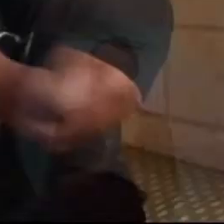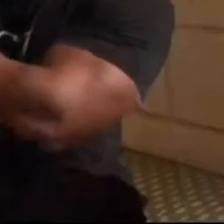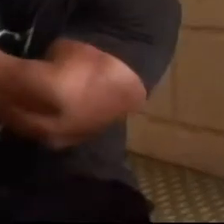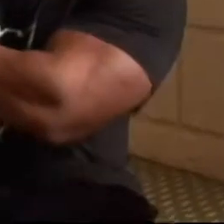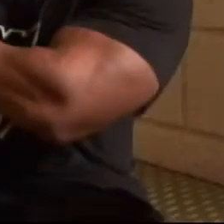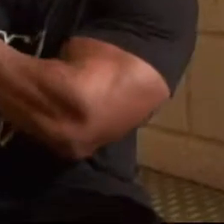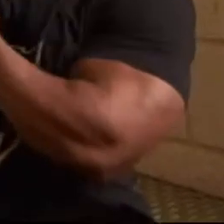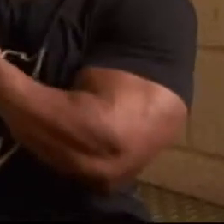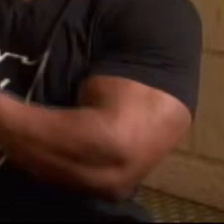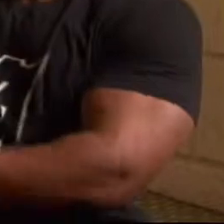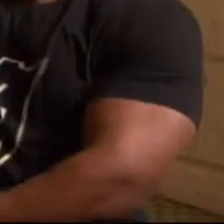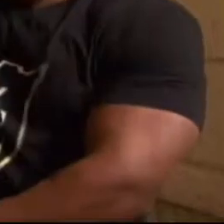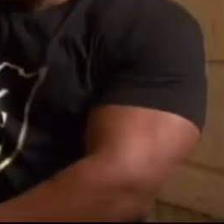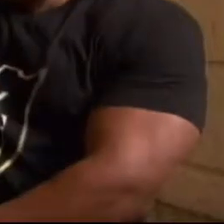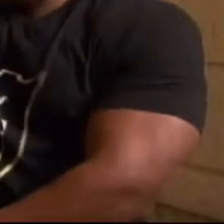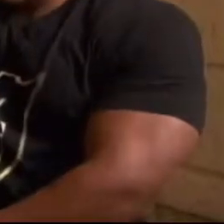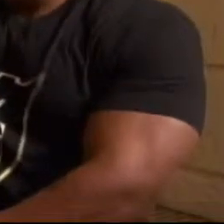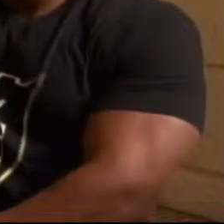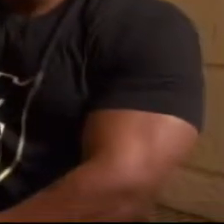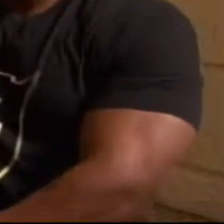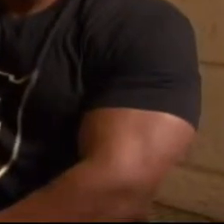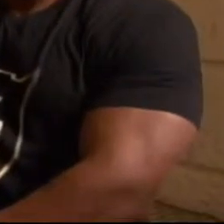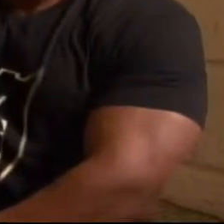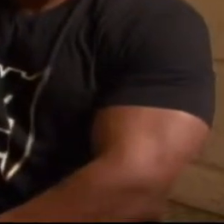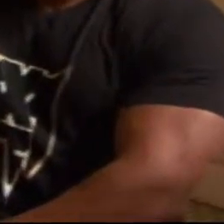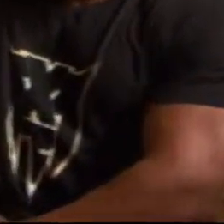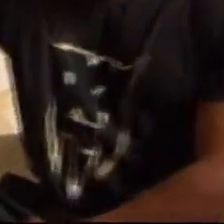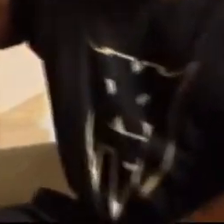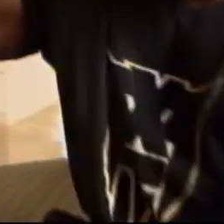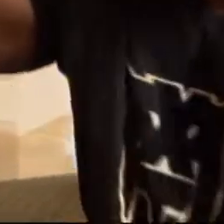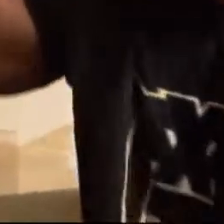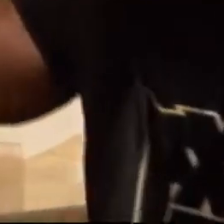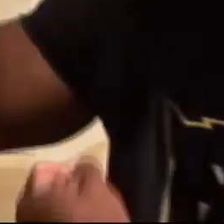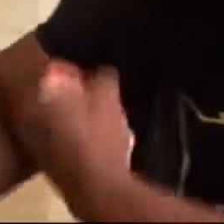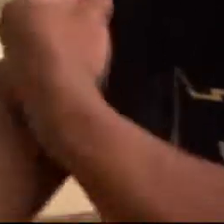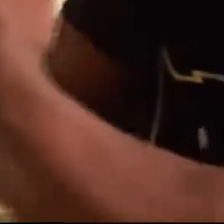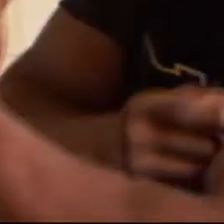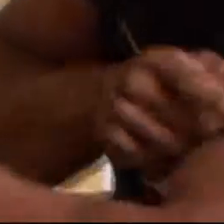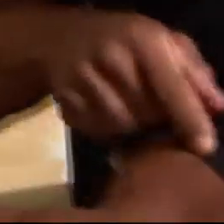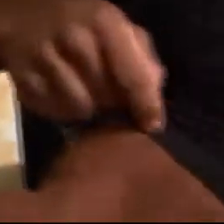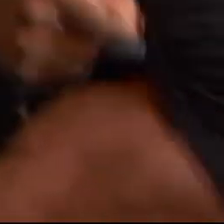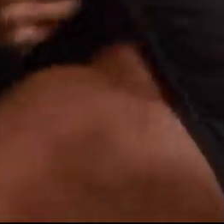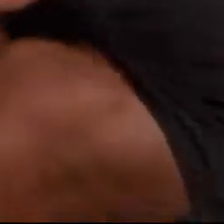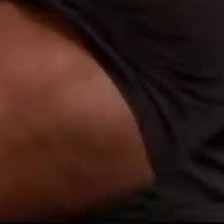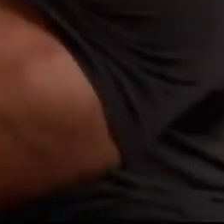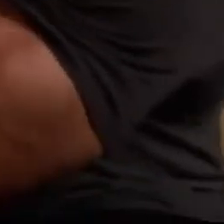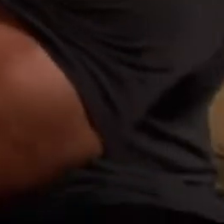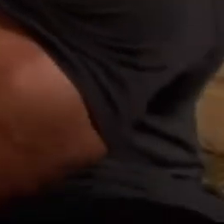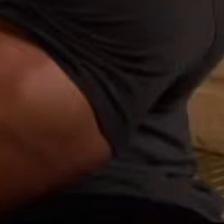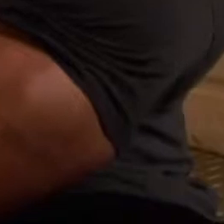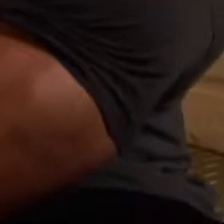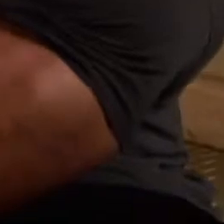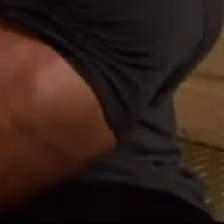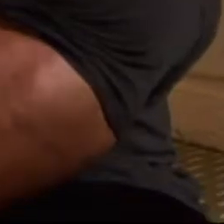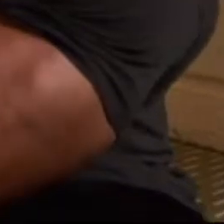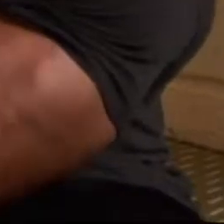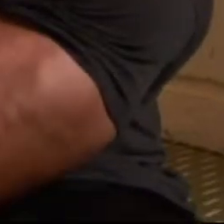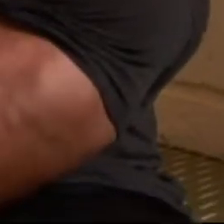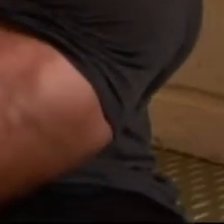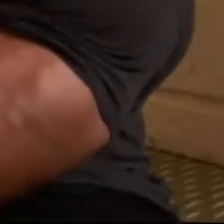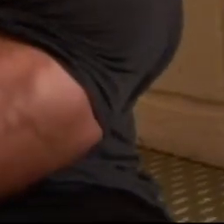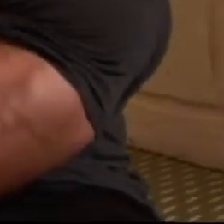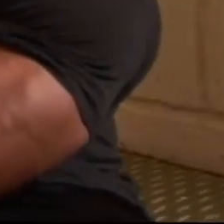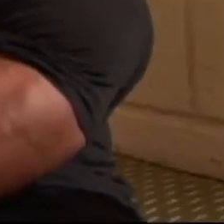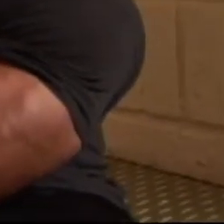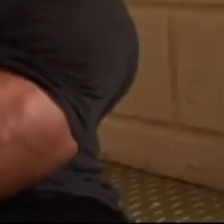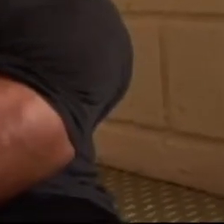at 280 pounds, Roden has competed at 3 Mr. Olympias and has won 4 professional shows in the last year. Roden says